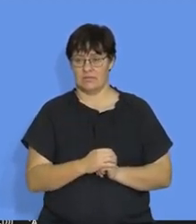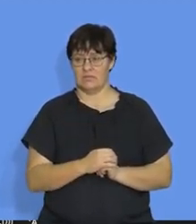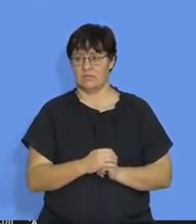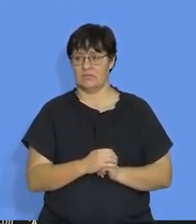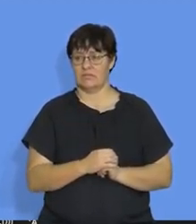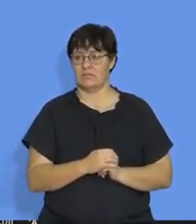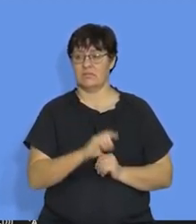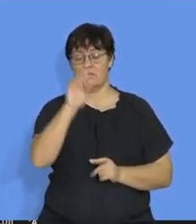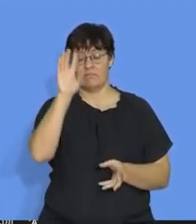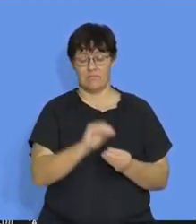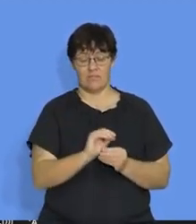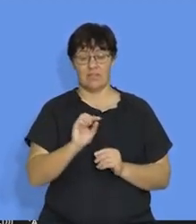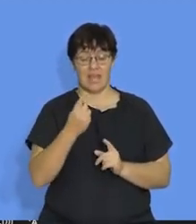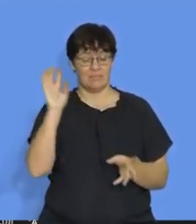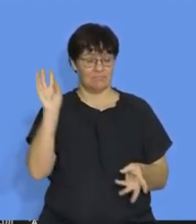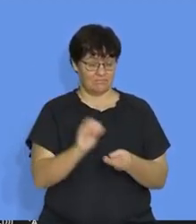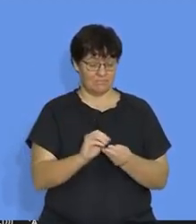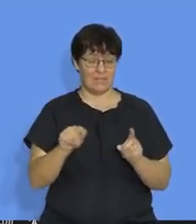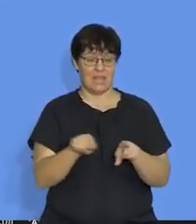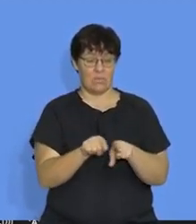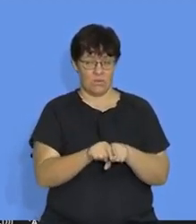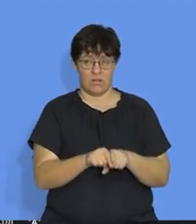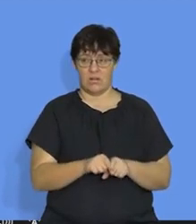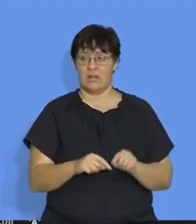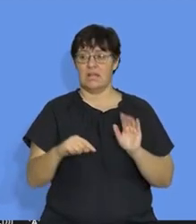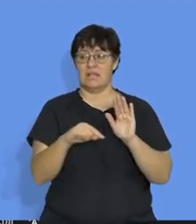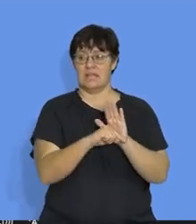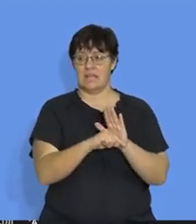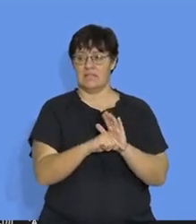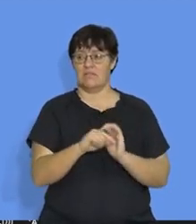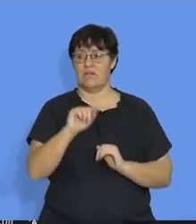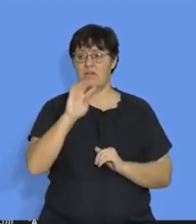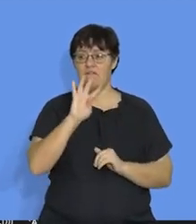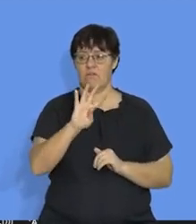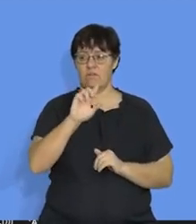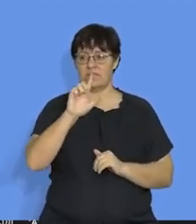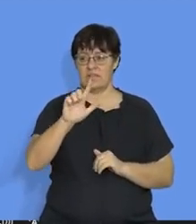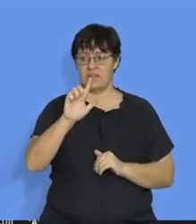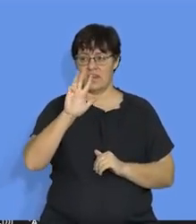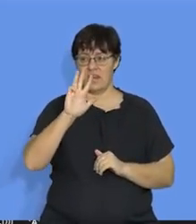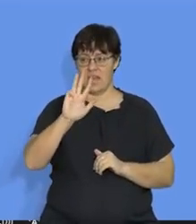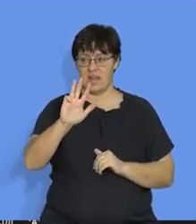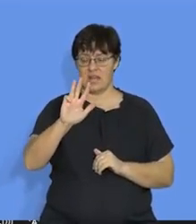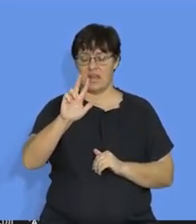of the first 8 terms will be equal to negative